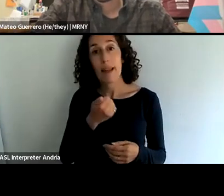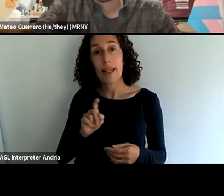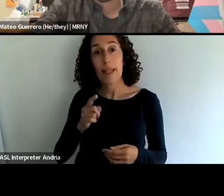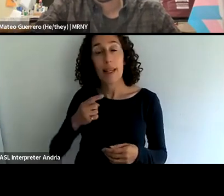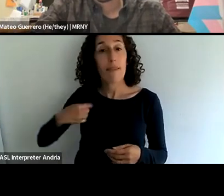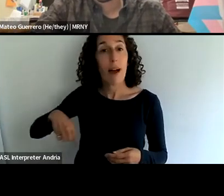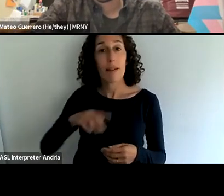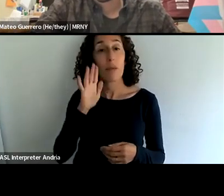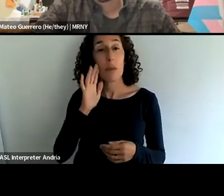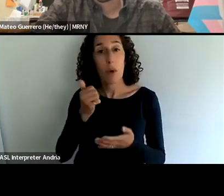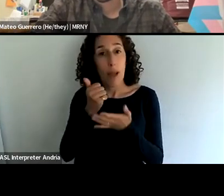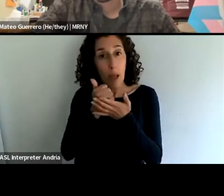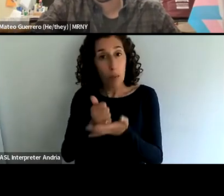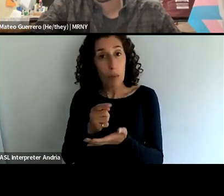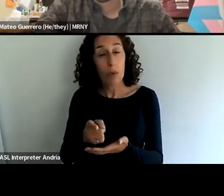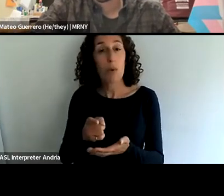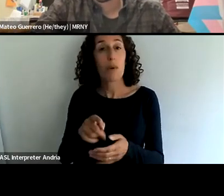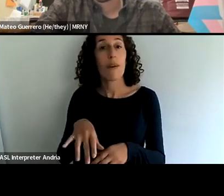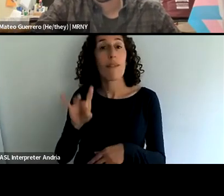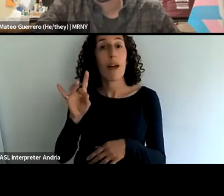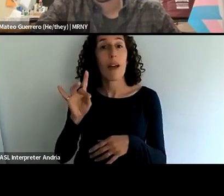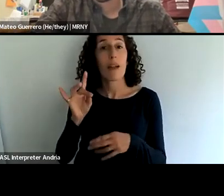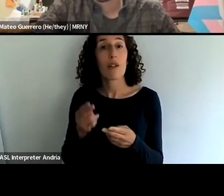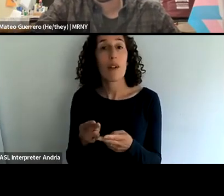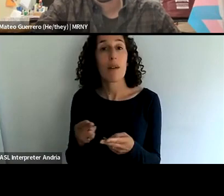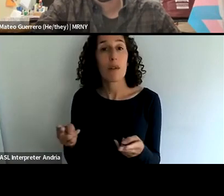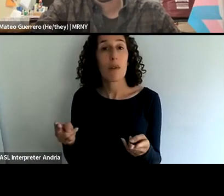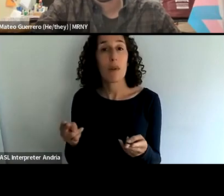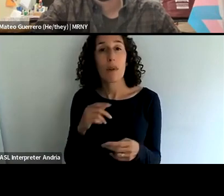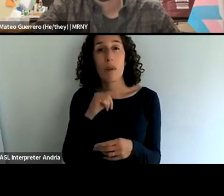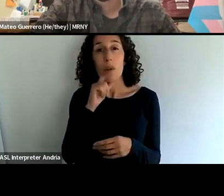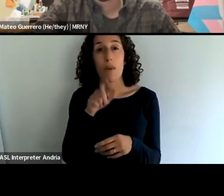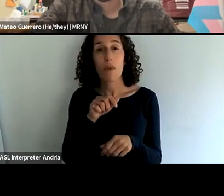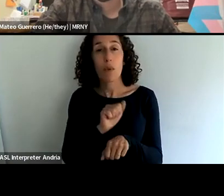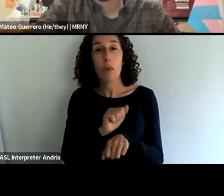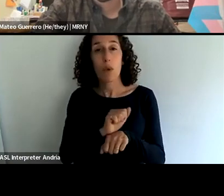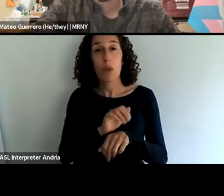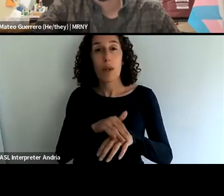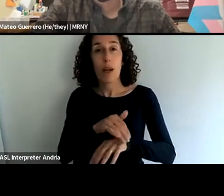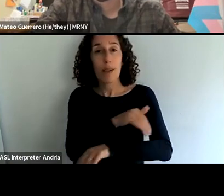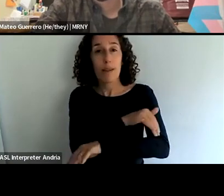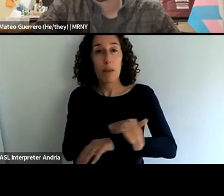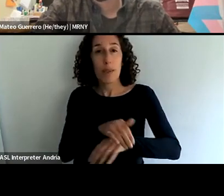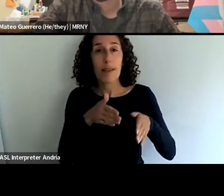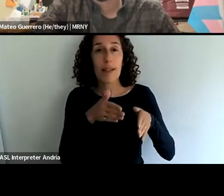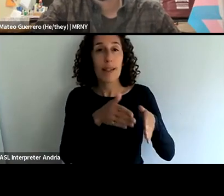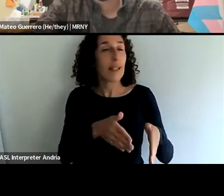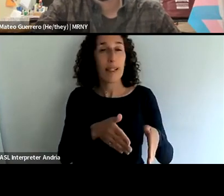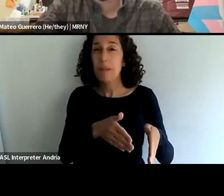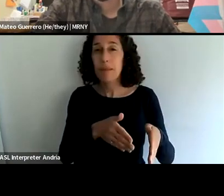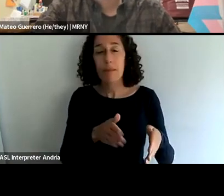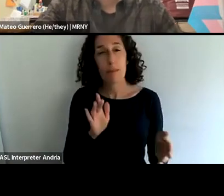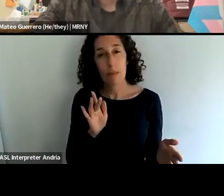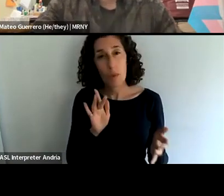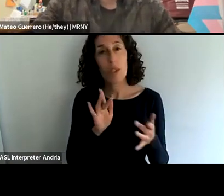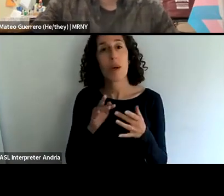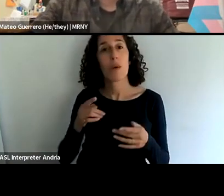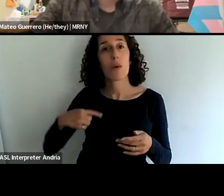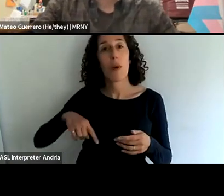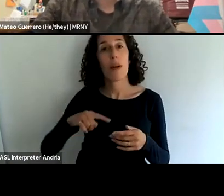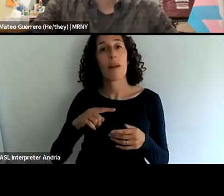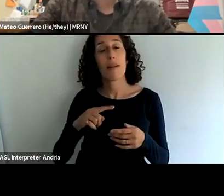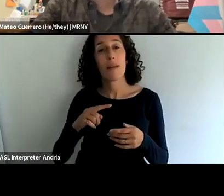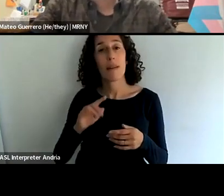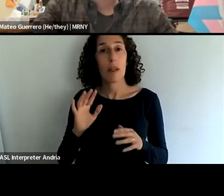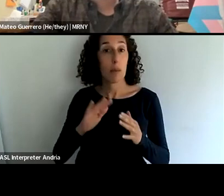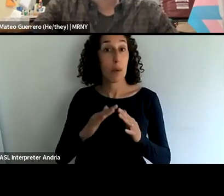Where you don't have to be working on the streets at night or doing something else. that you don't want to be